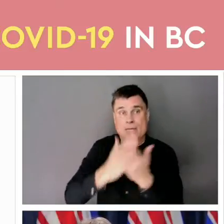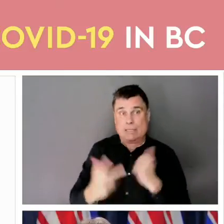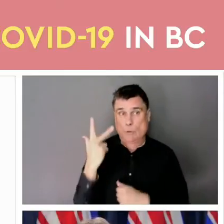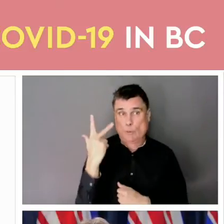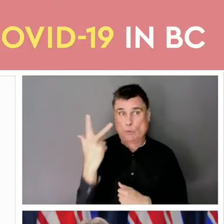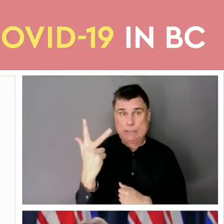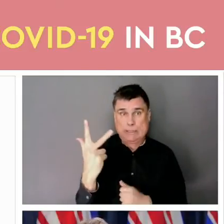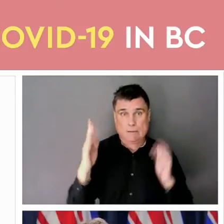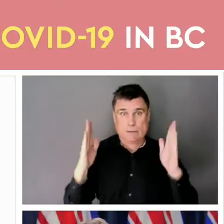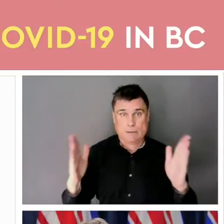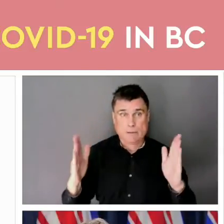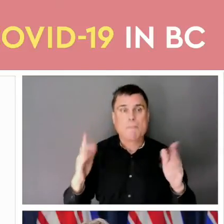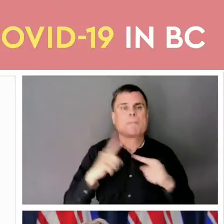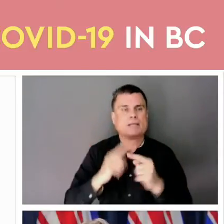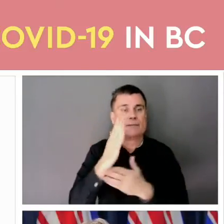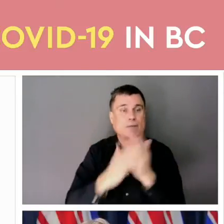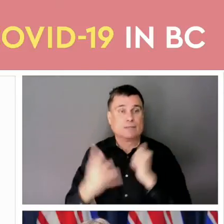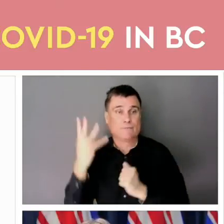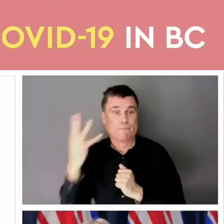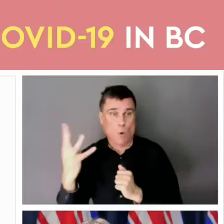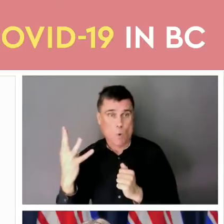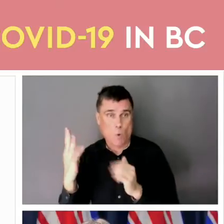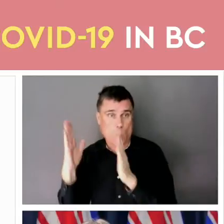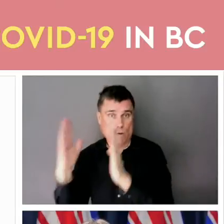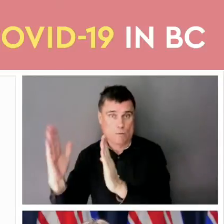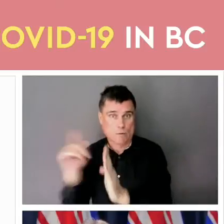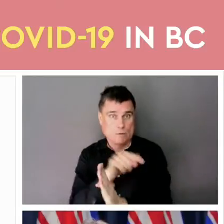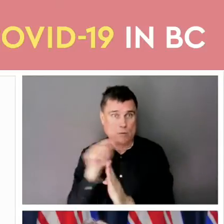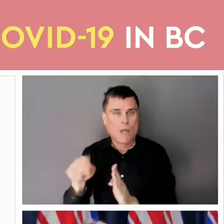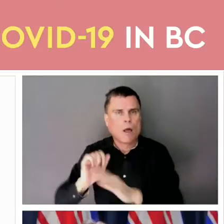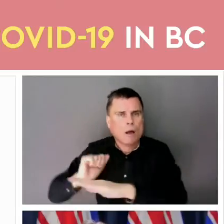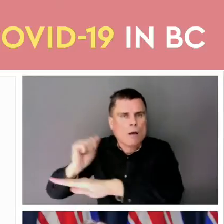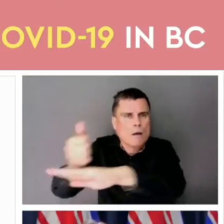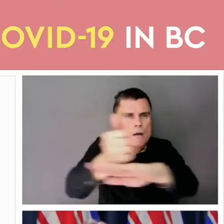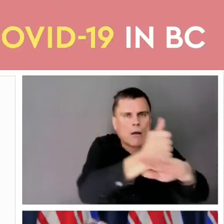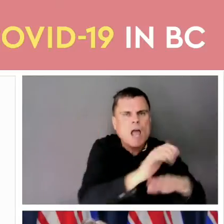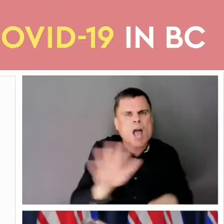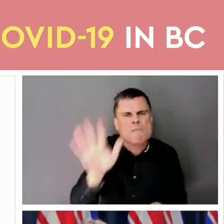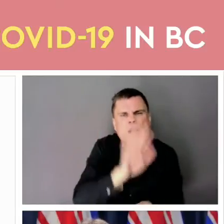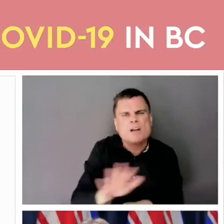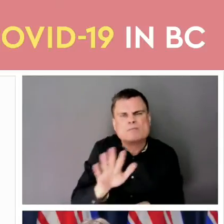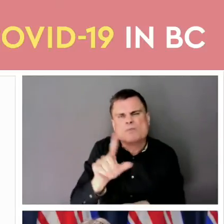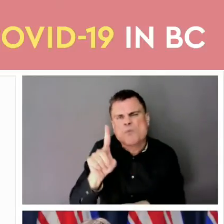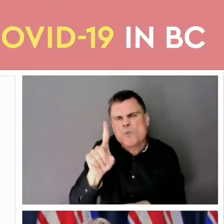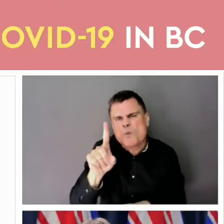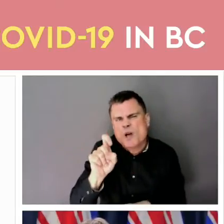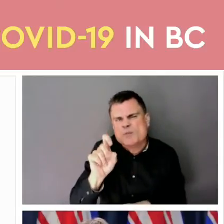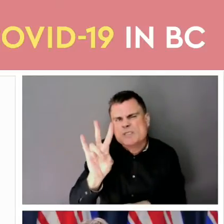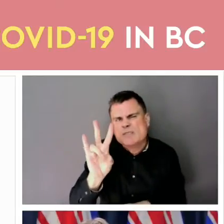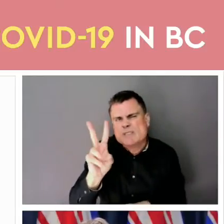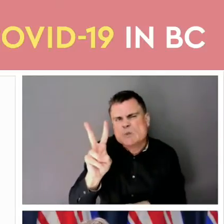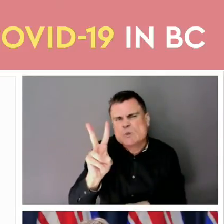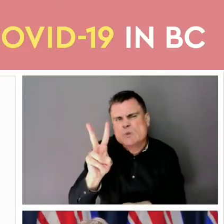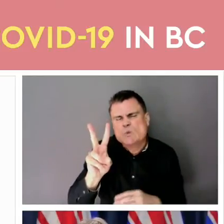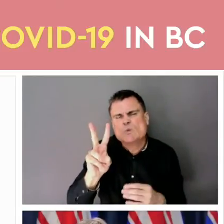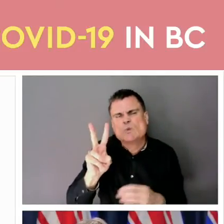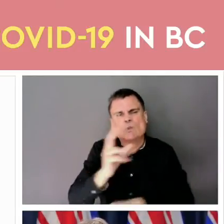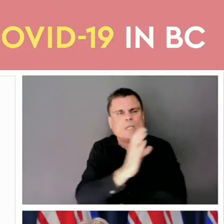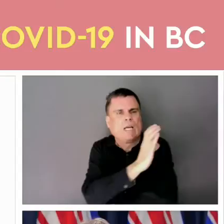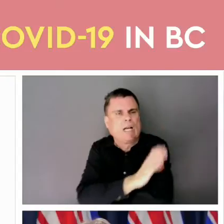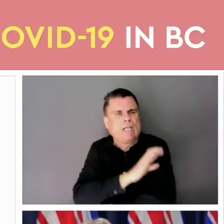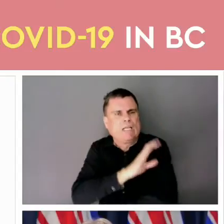Henry alluded to, in about 172 communities around the province. And those communities have been organized and will